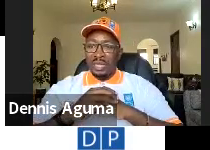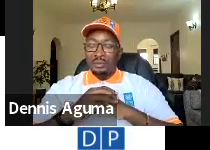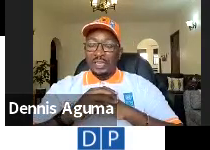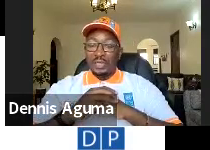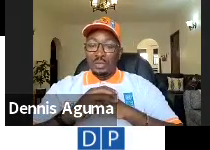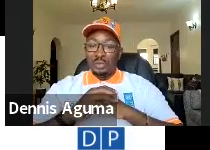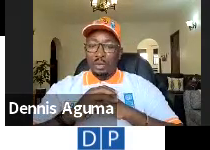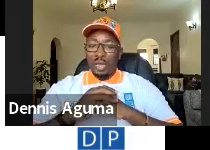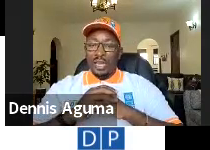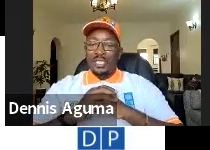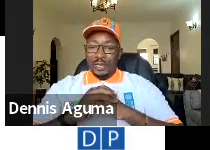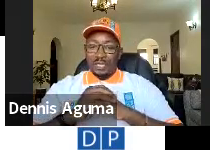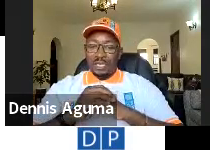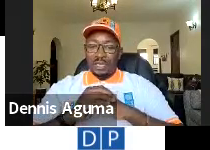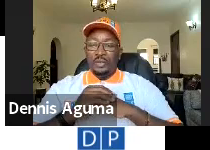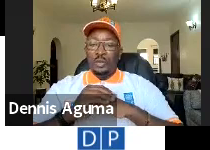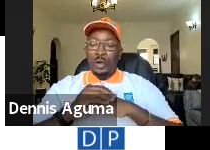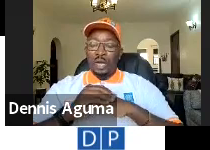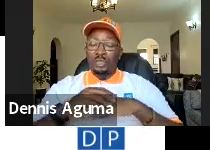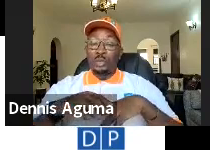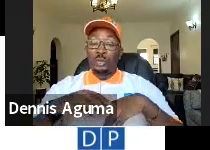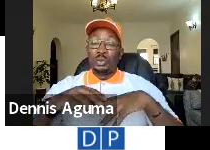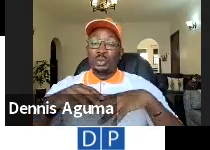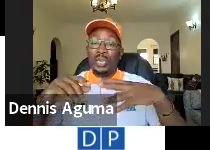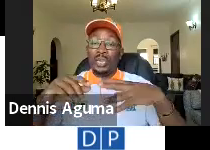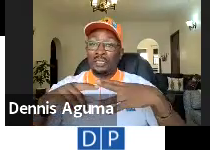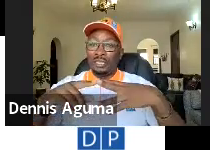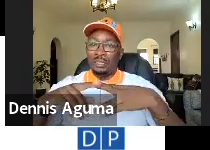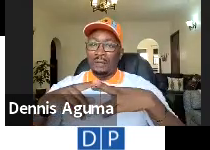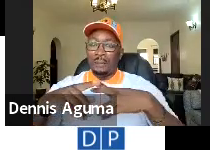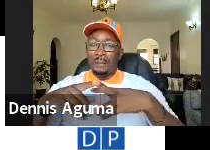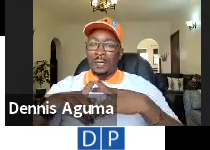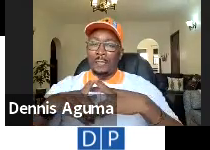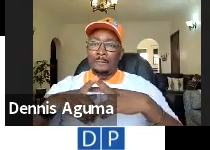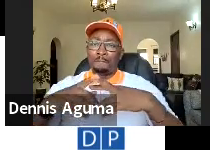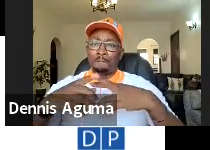them, please do follow, especially if you want to get